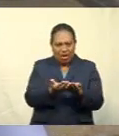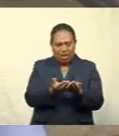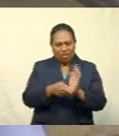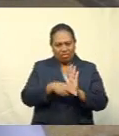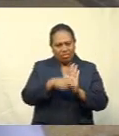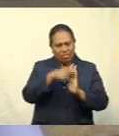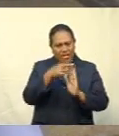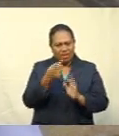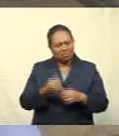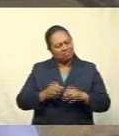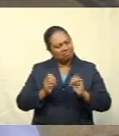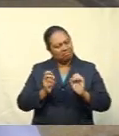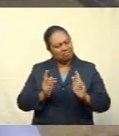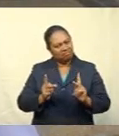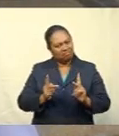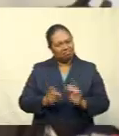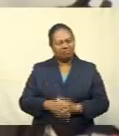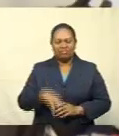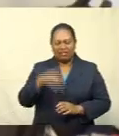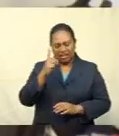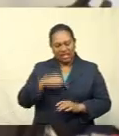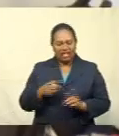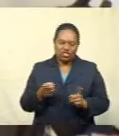but could have been better.